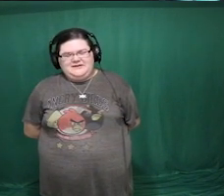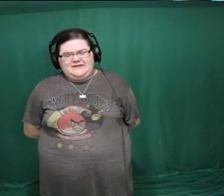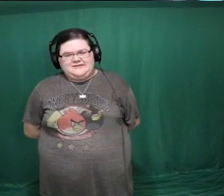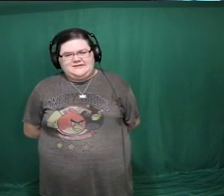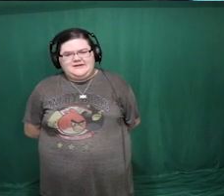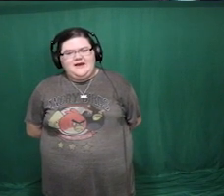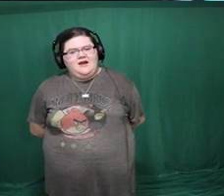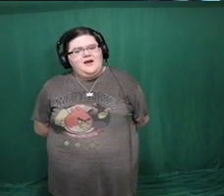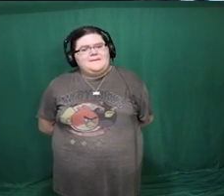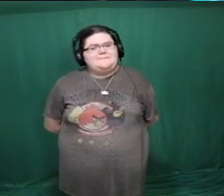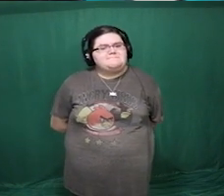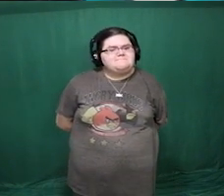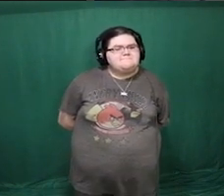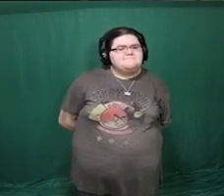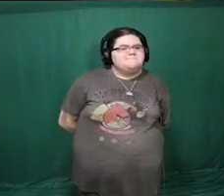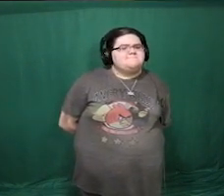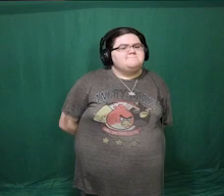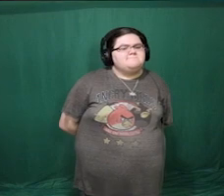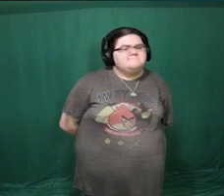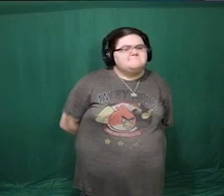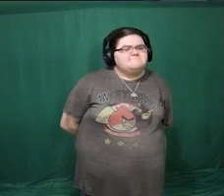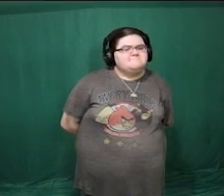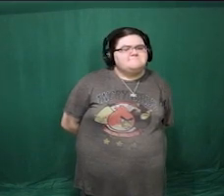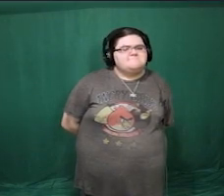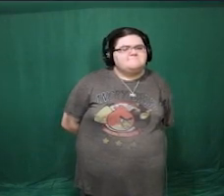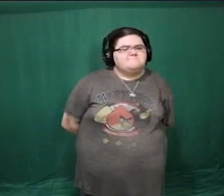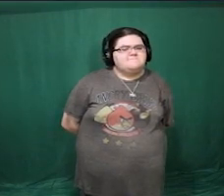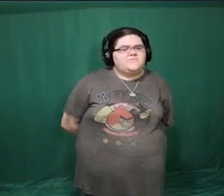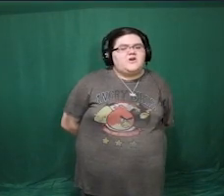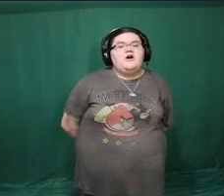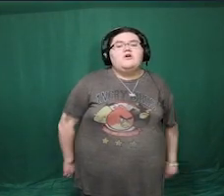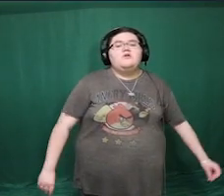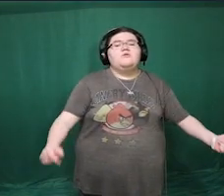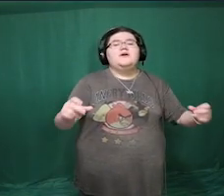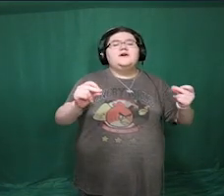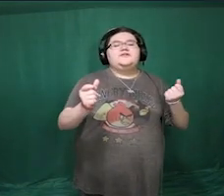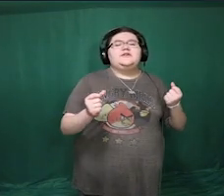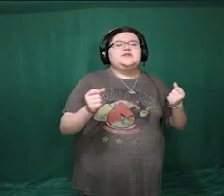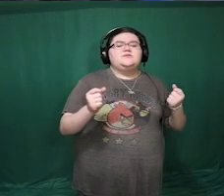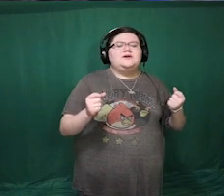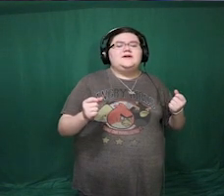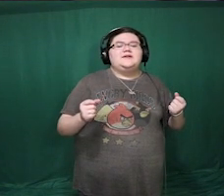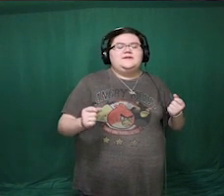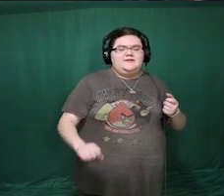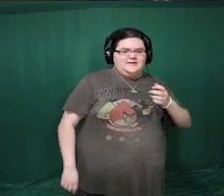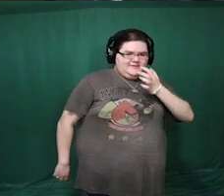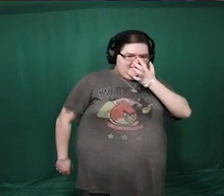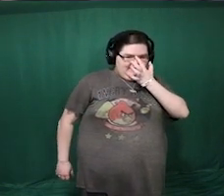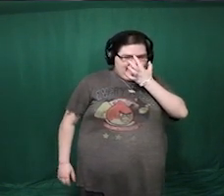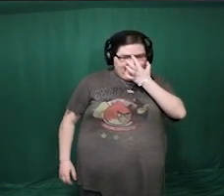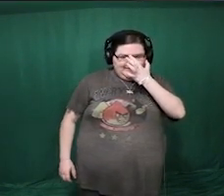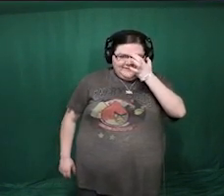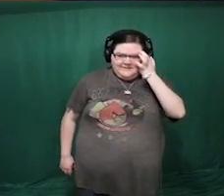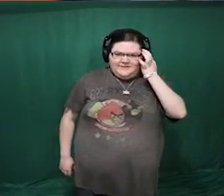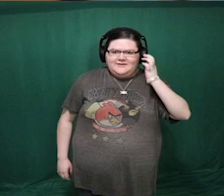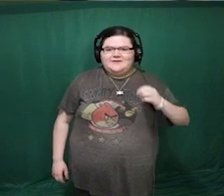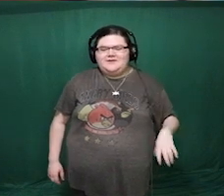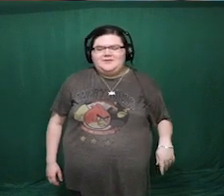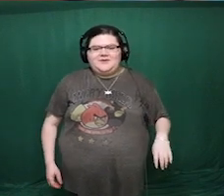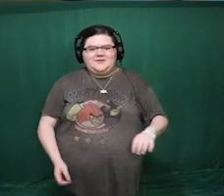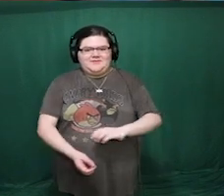Call blitz. Act fast and pick the best possible answer. Oh no! Oh, this one! This one's a